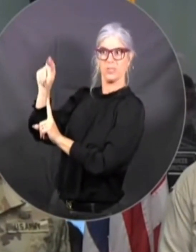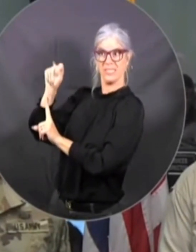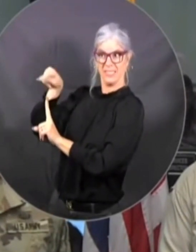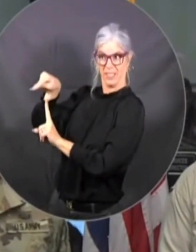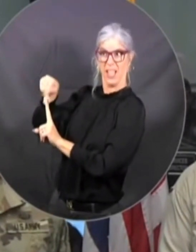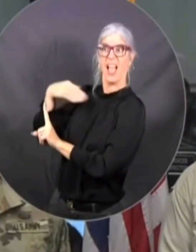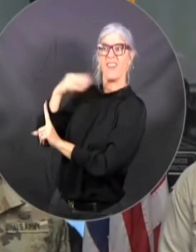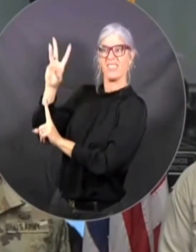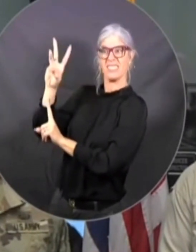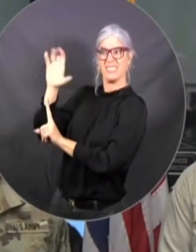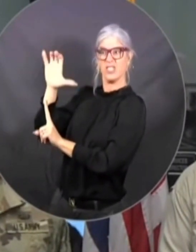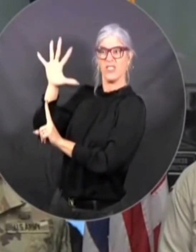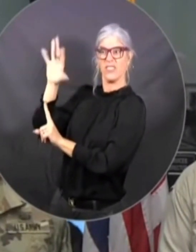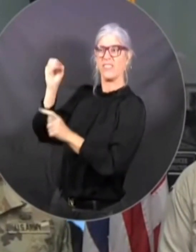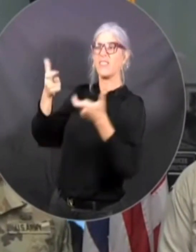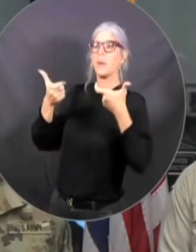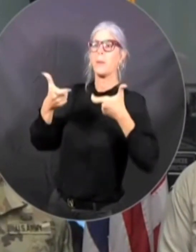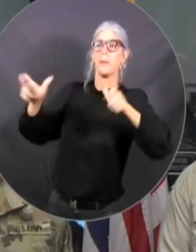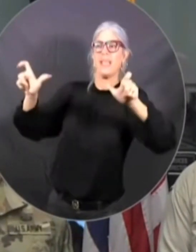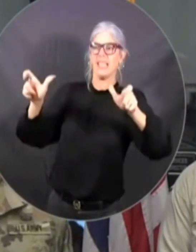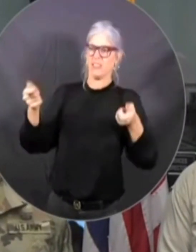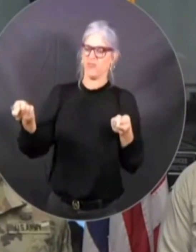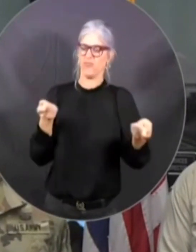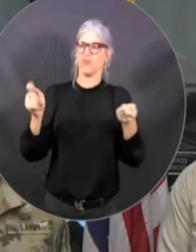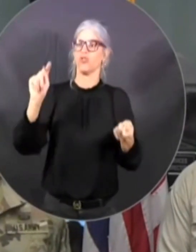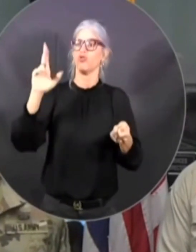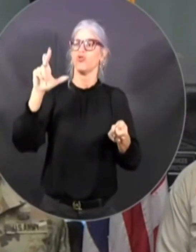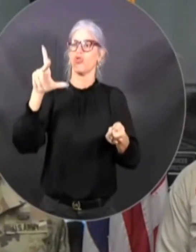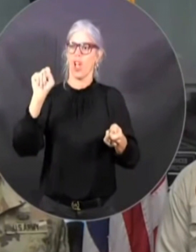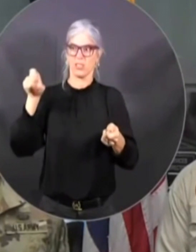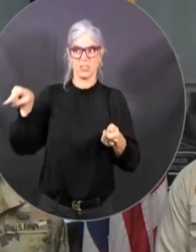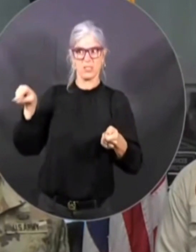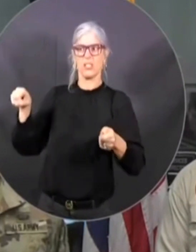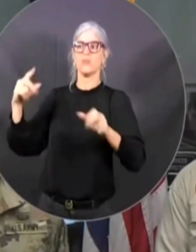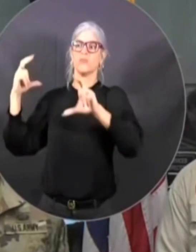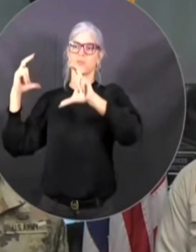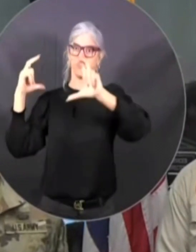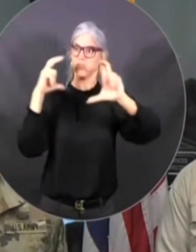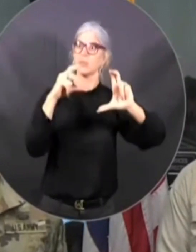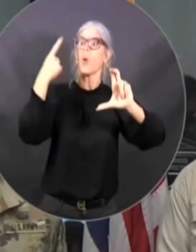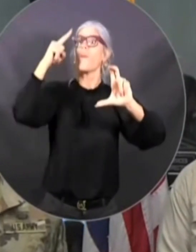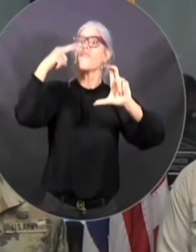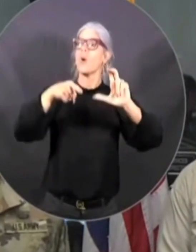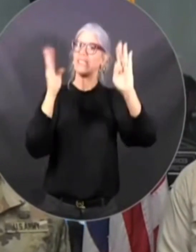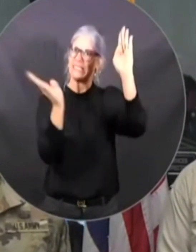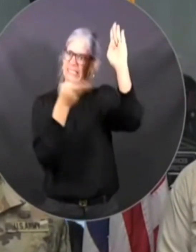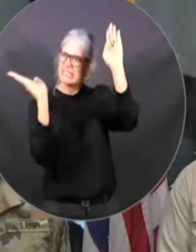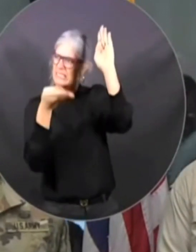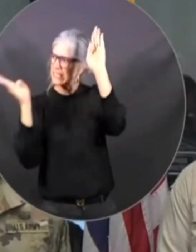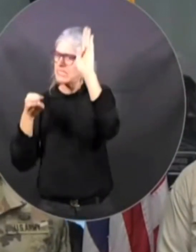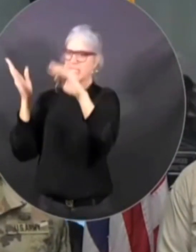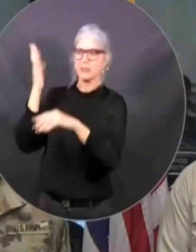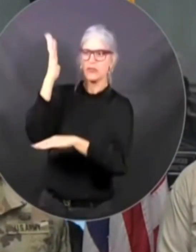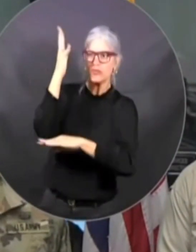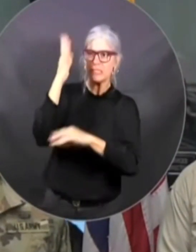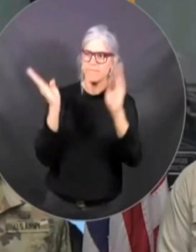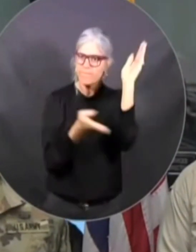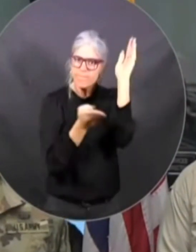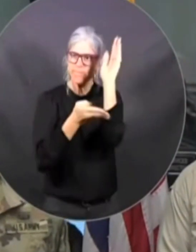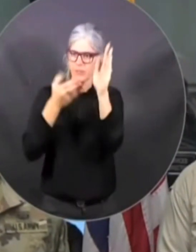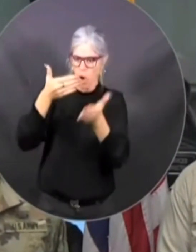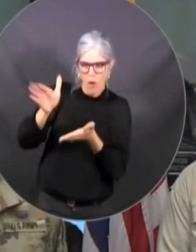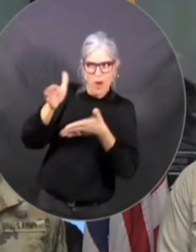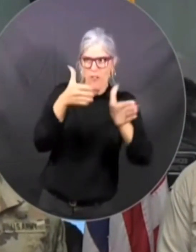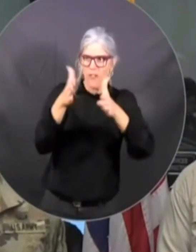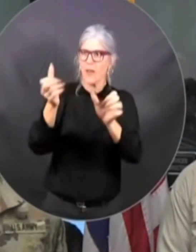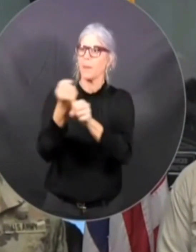over and trucks this area. Stage for cut and toss operations. Post-storm. We anticipate electricity is out in a lot of